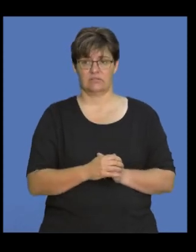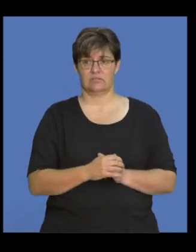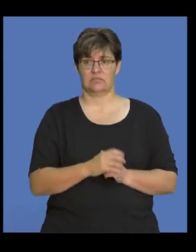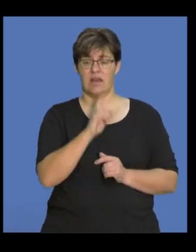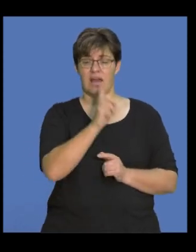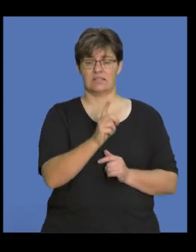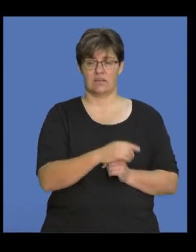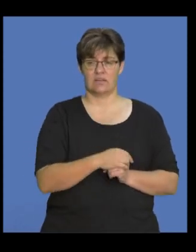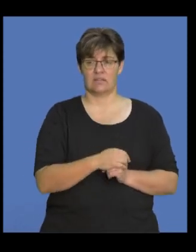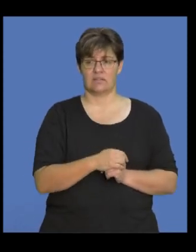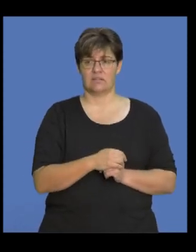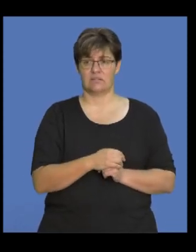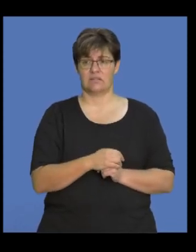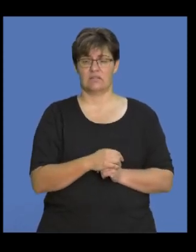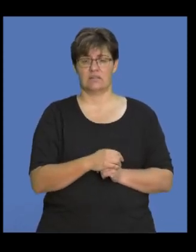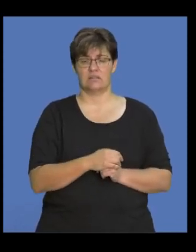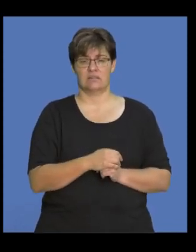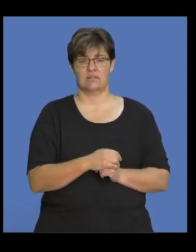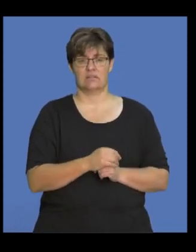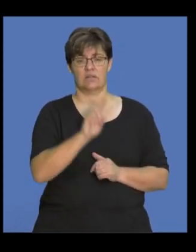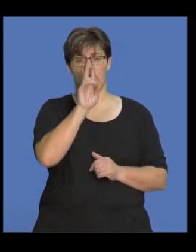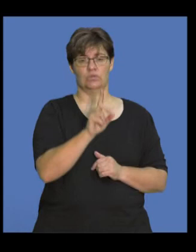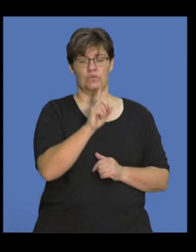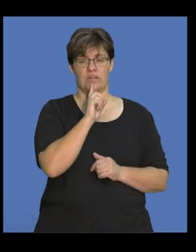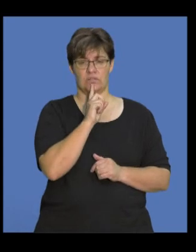18,50, and this will give me